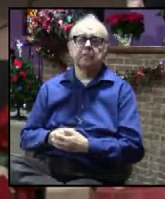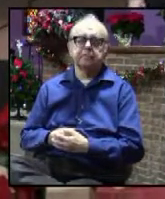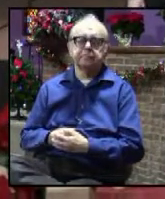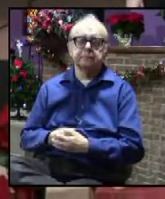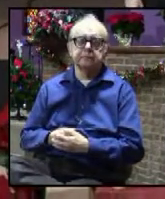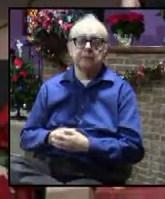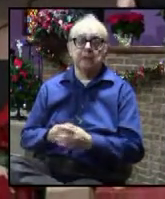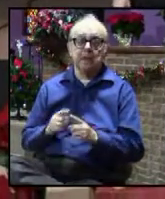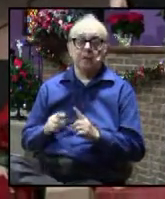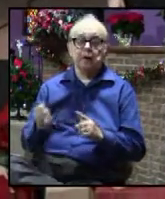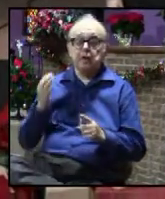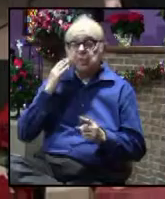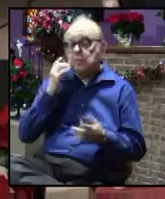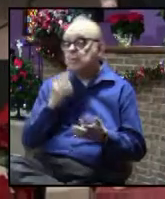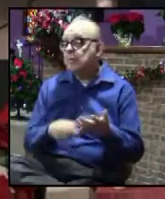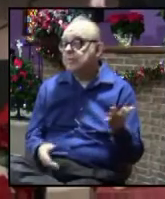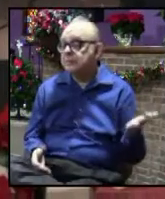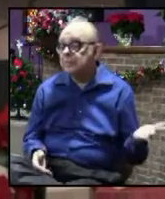But you know what?